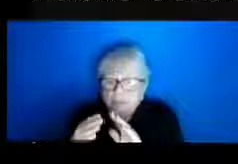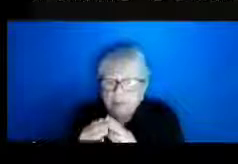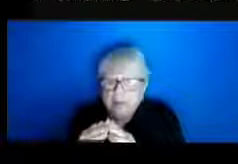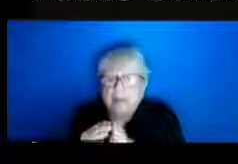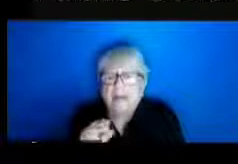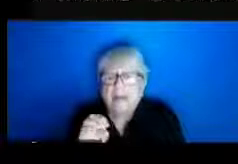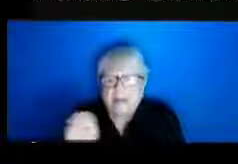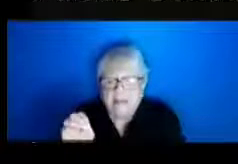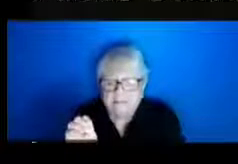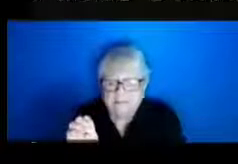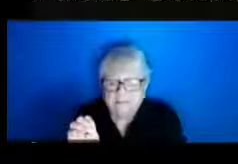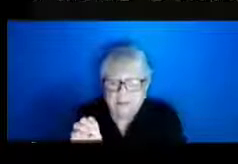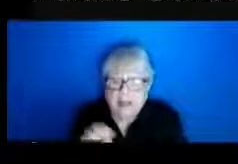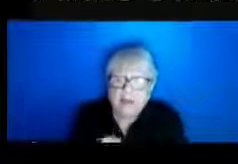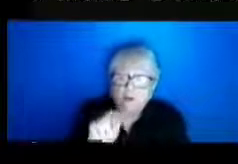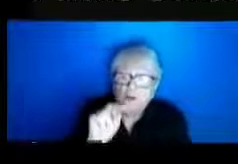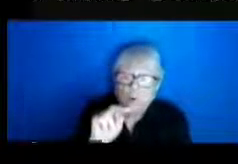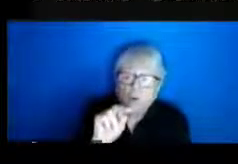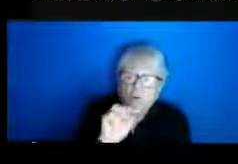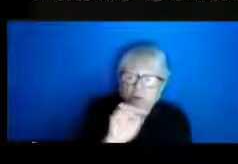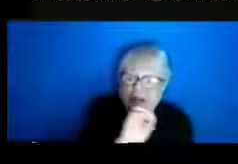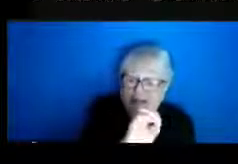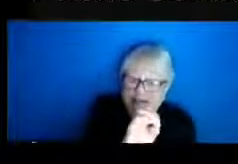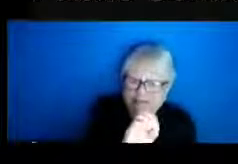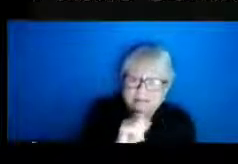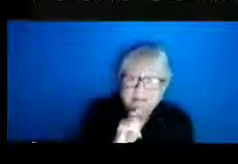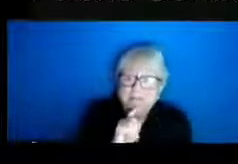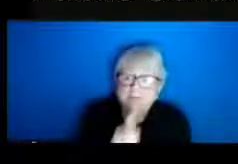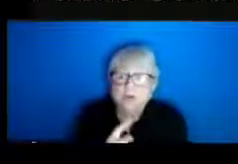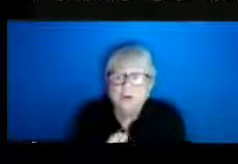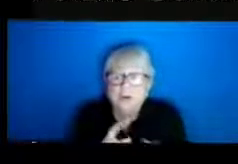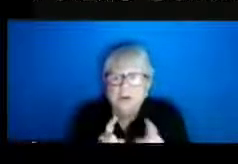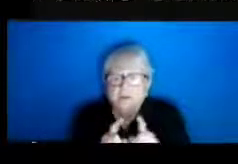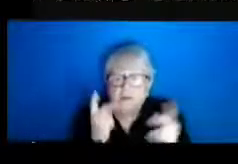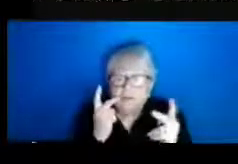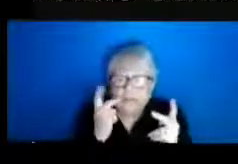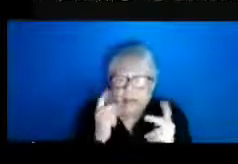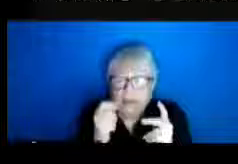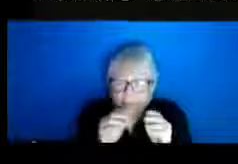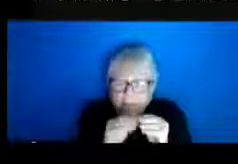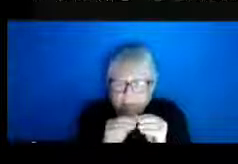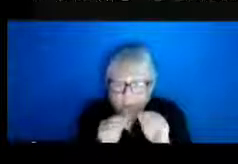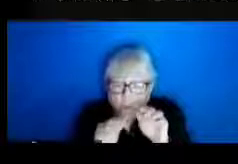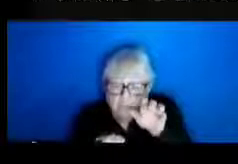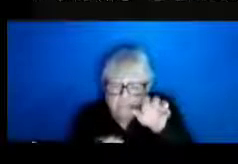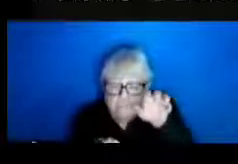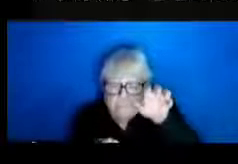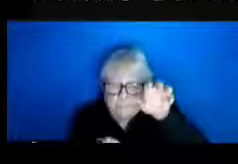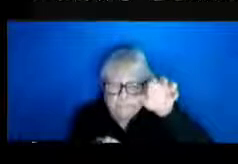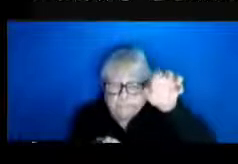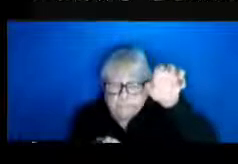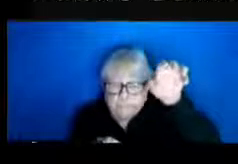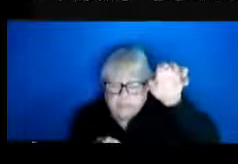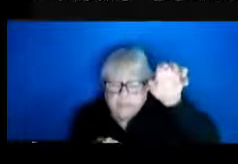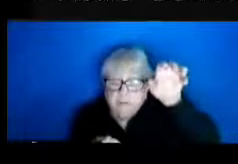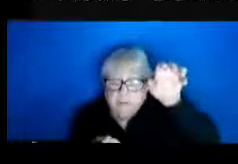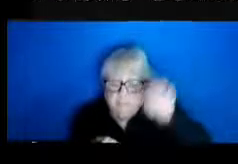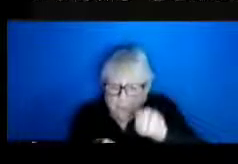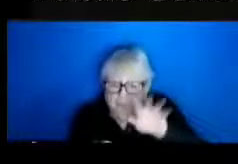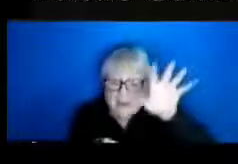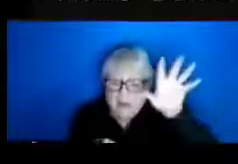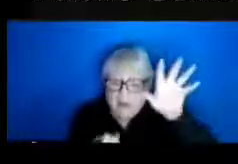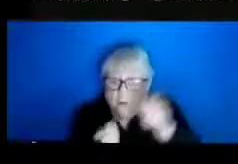here. And then for our assembly district, we're able to kind of be a little bit more of a fine cut of the LGBTQ plus community with